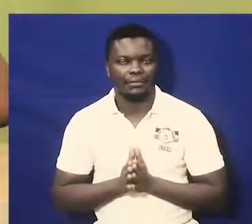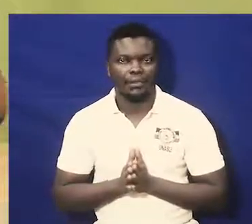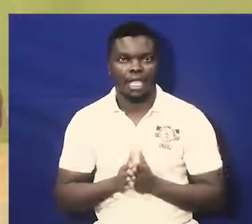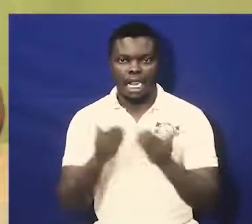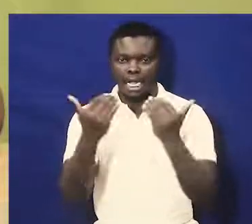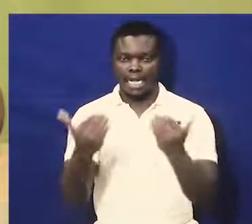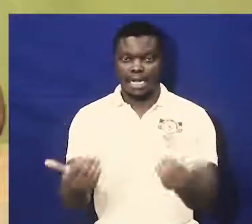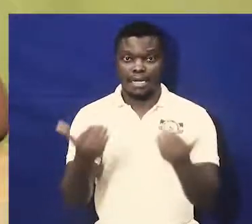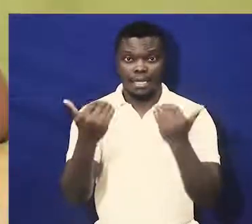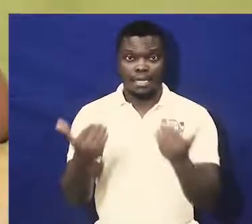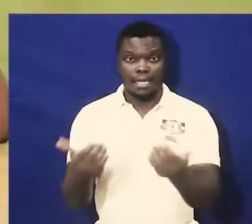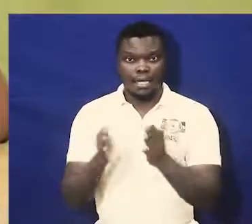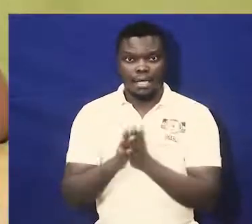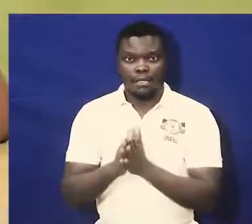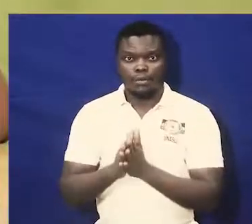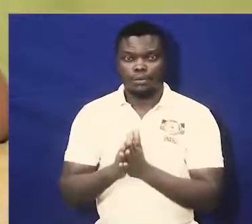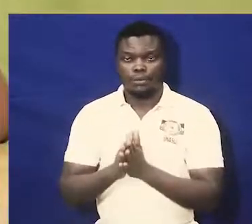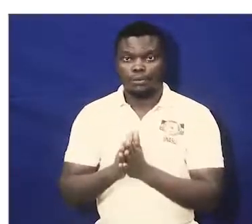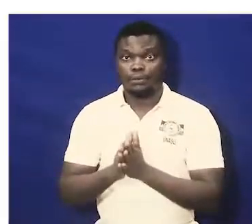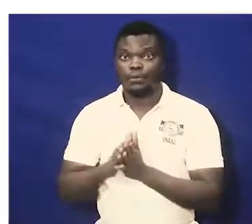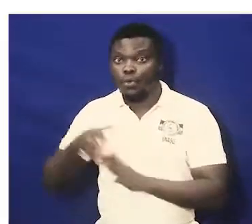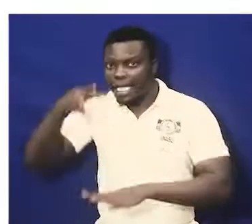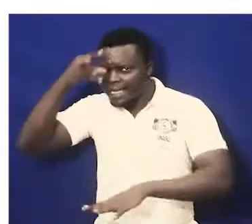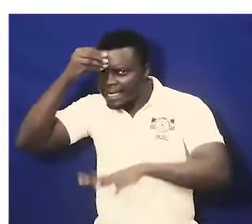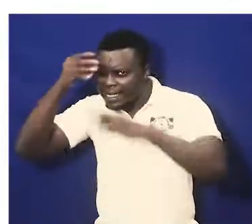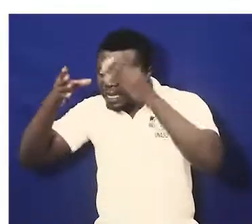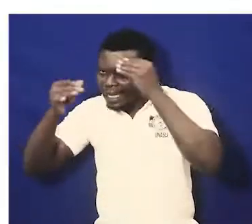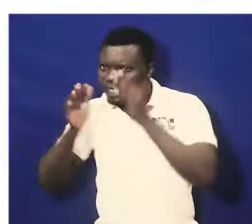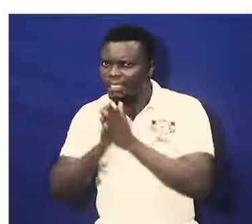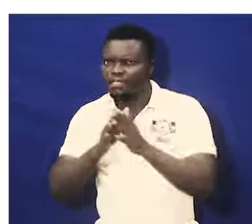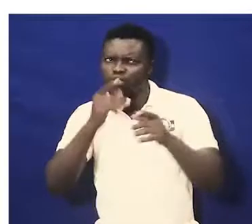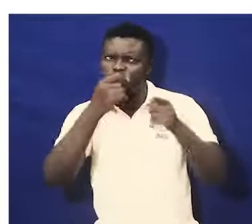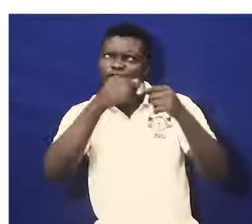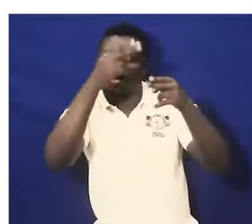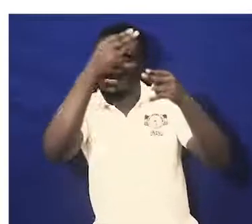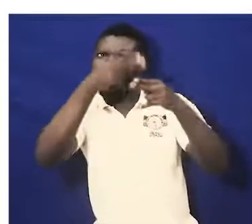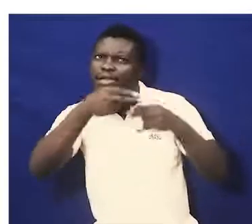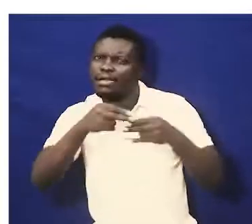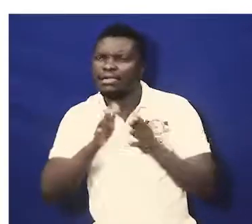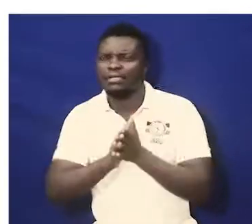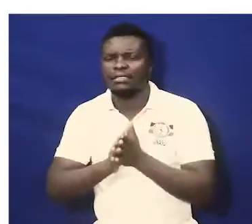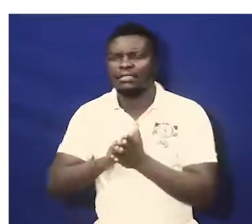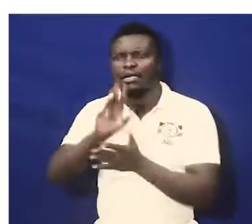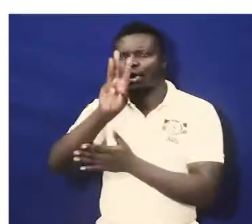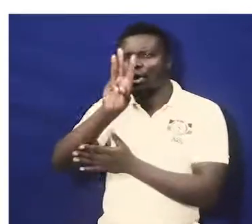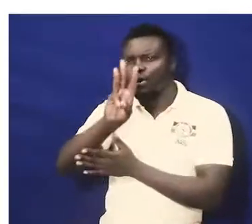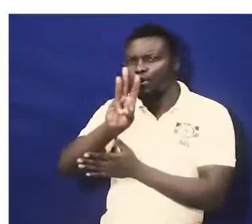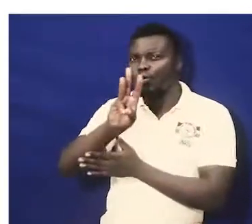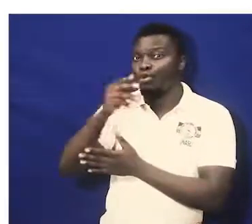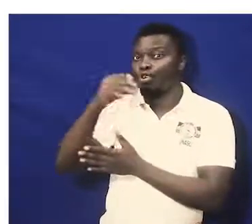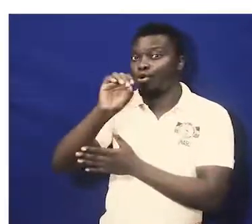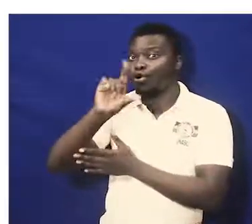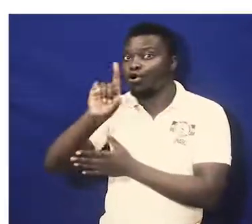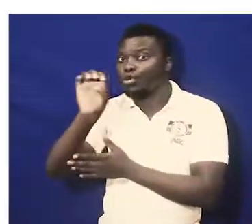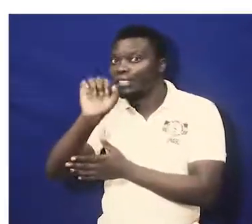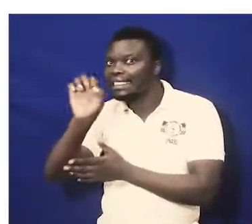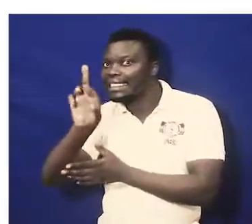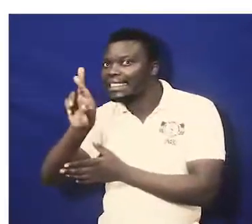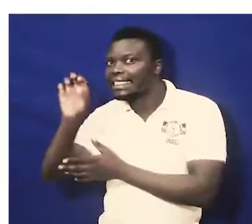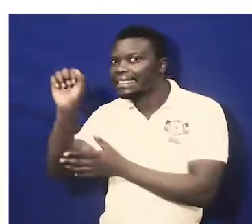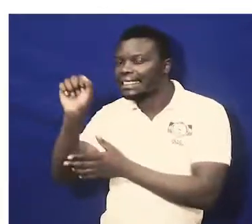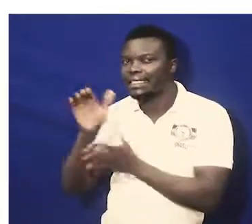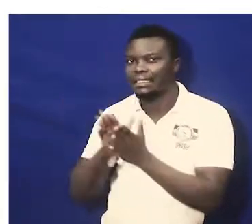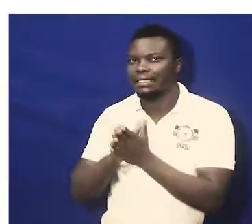So we are now going to look at those terms, retailer and then wholesaler.